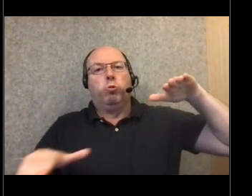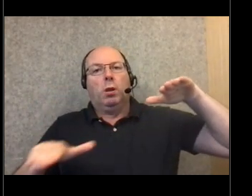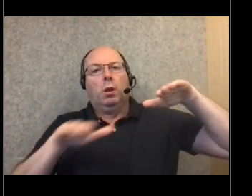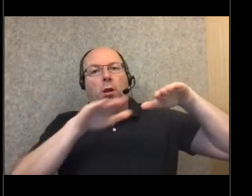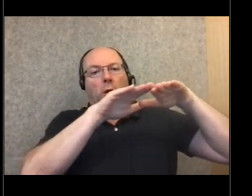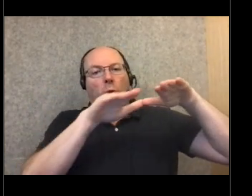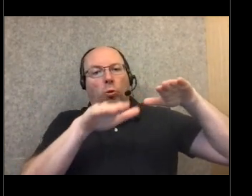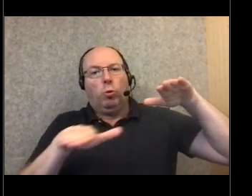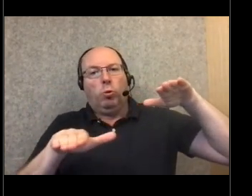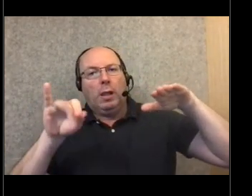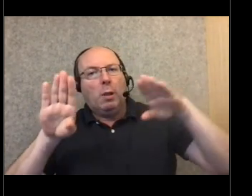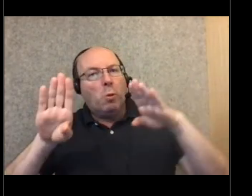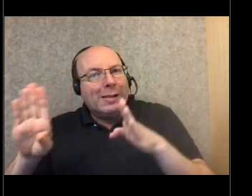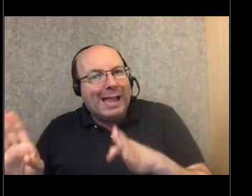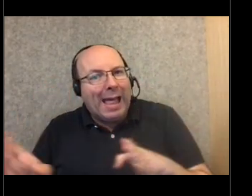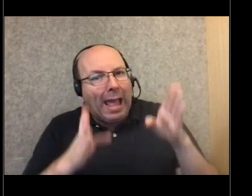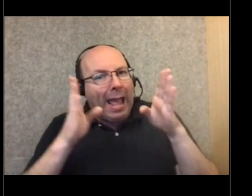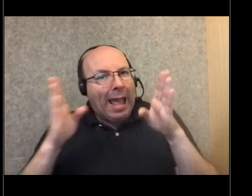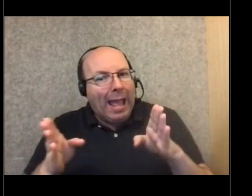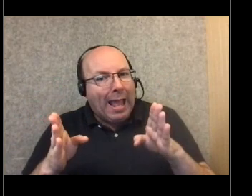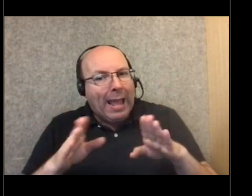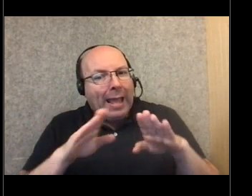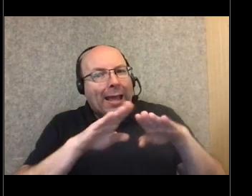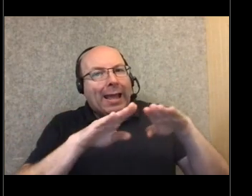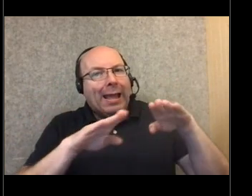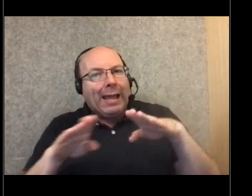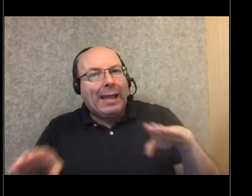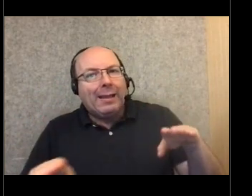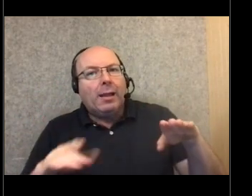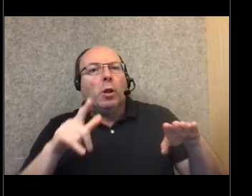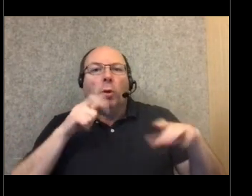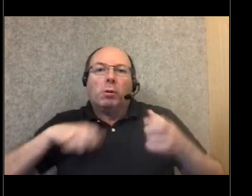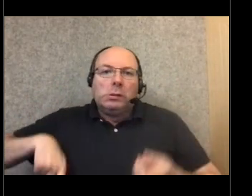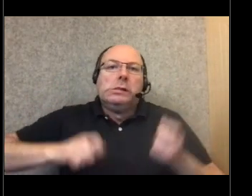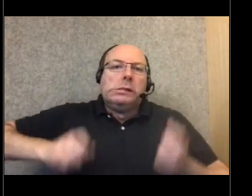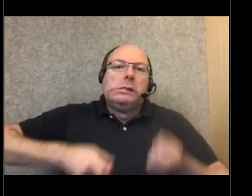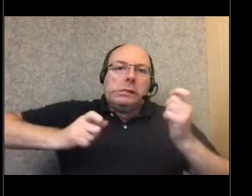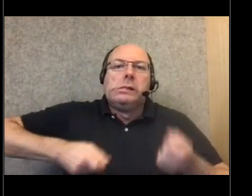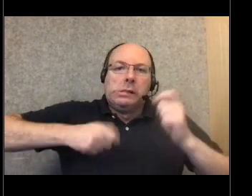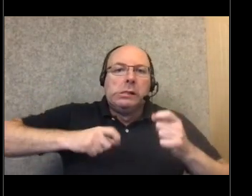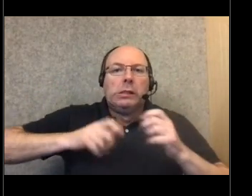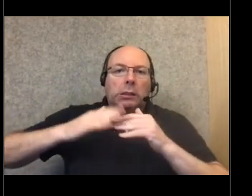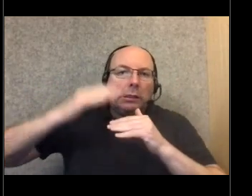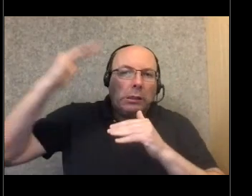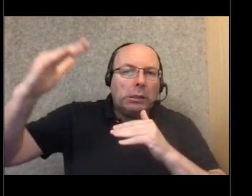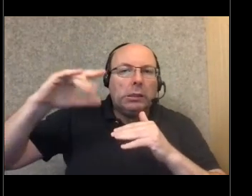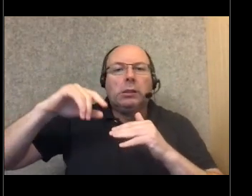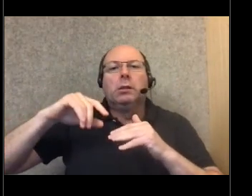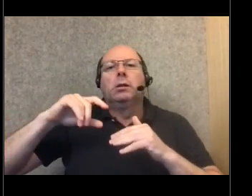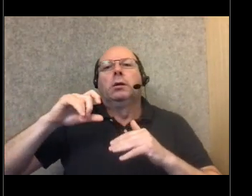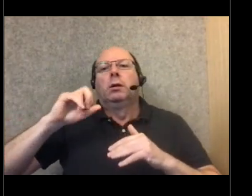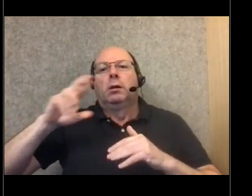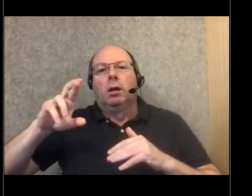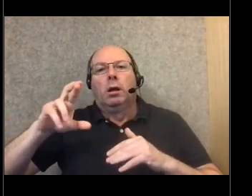can eliminate the need for major earthwork and the construction of elaborate